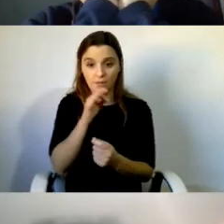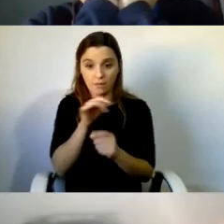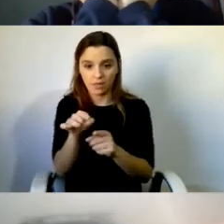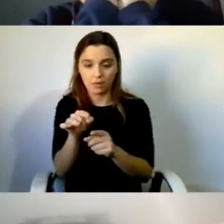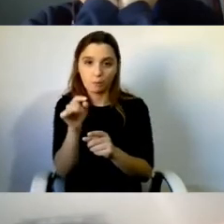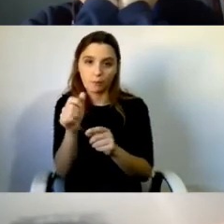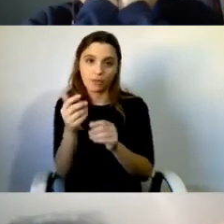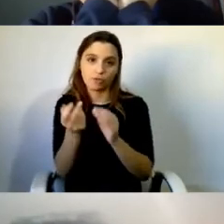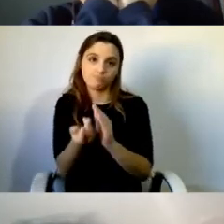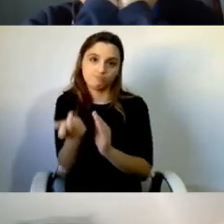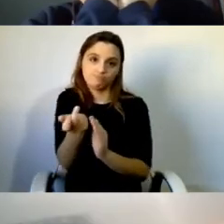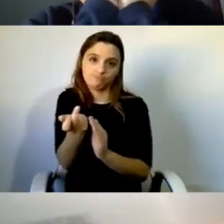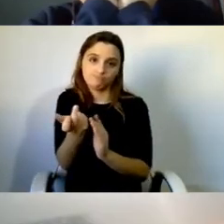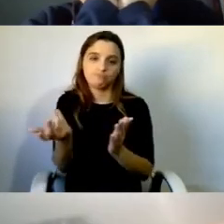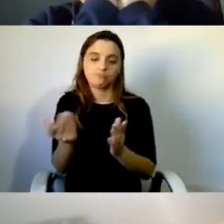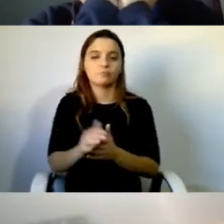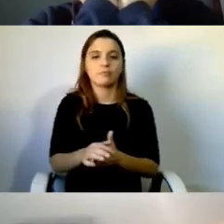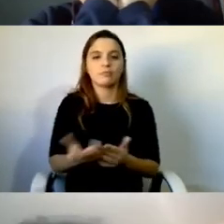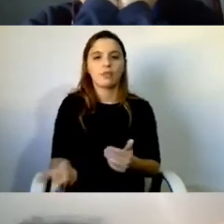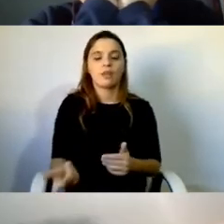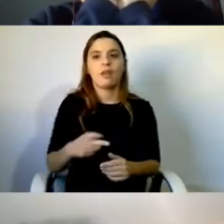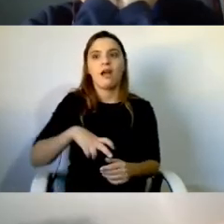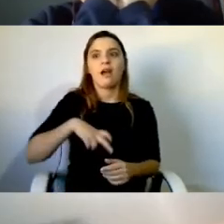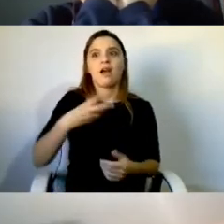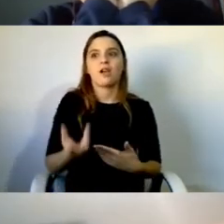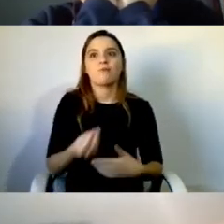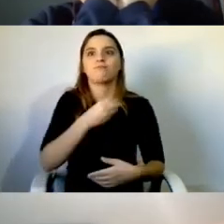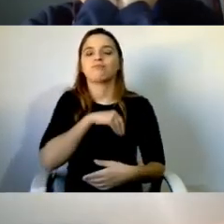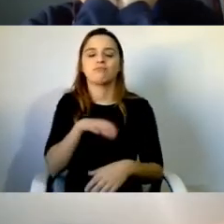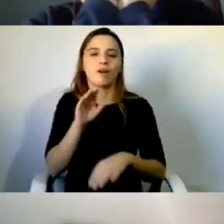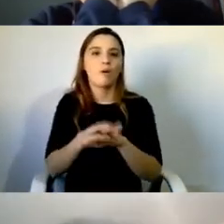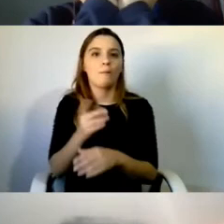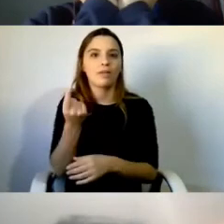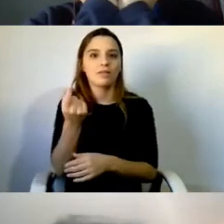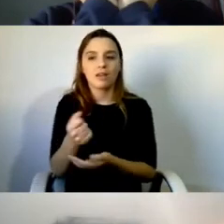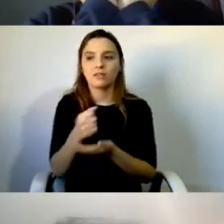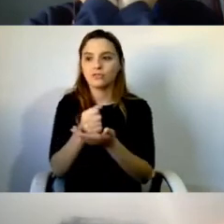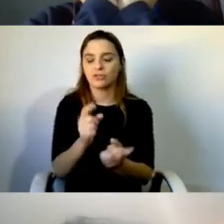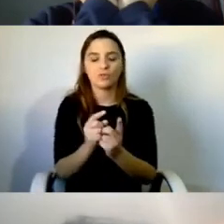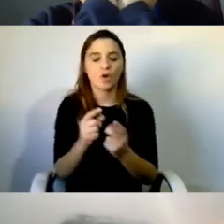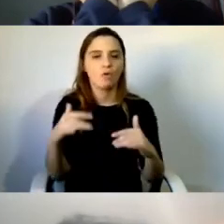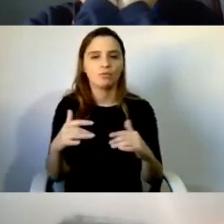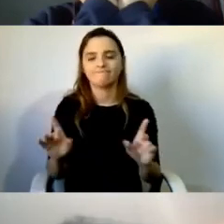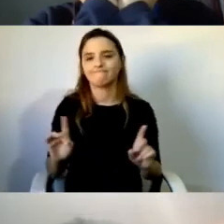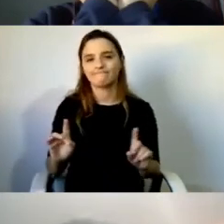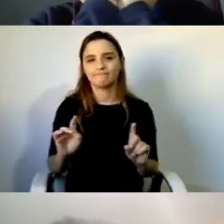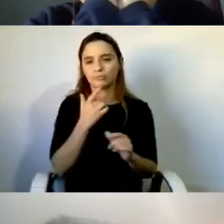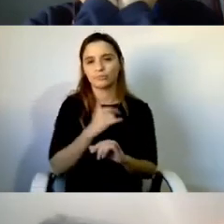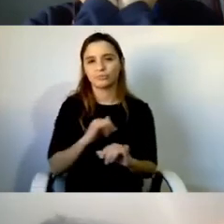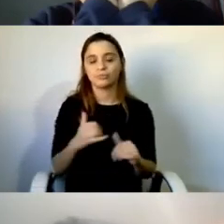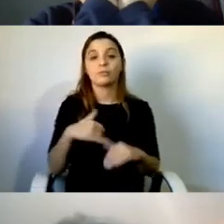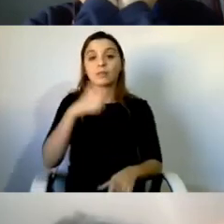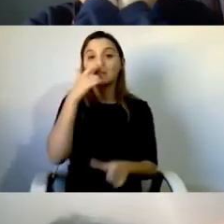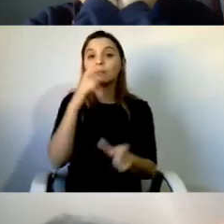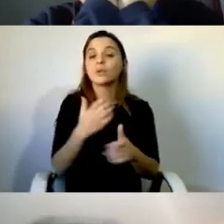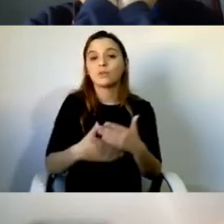rich with the PA money. That's not the point. But disabled people cannot have a new